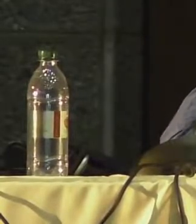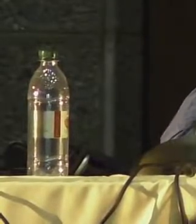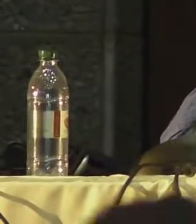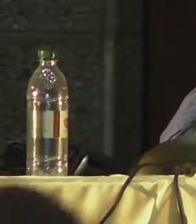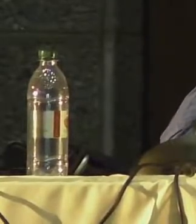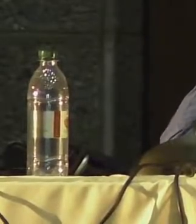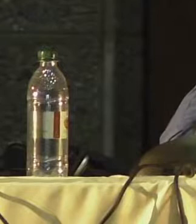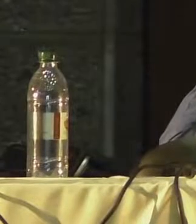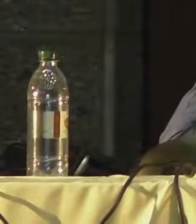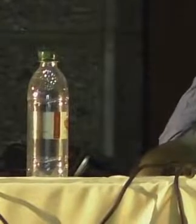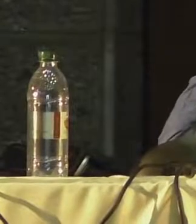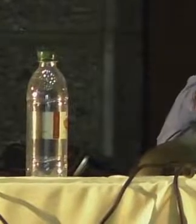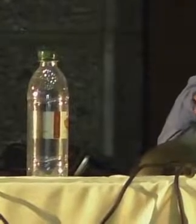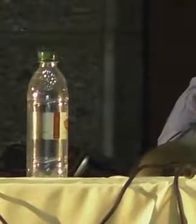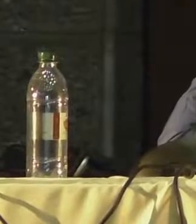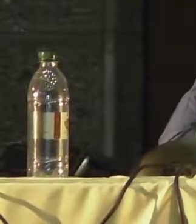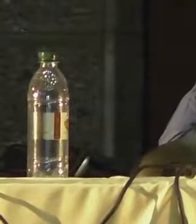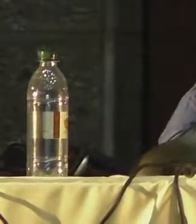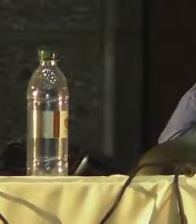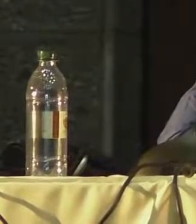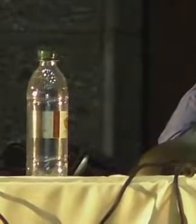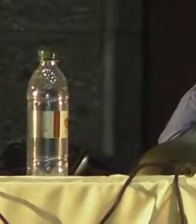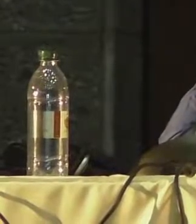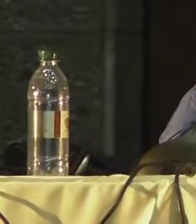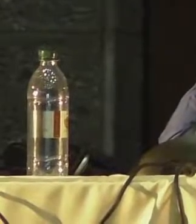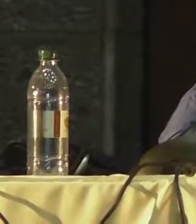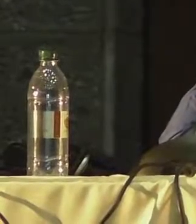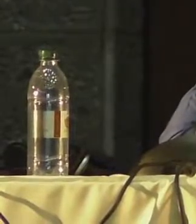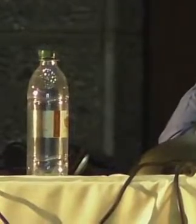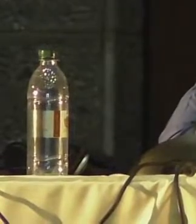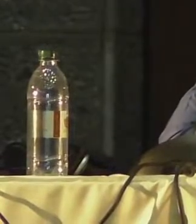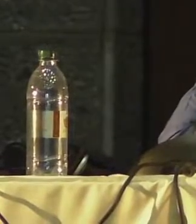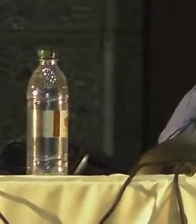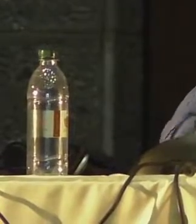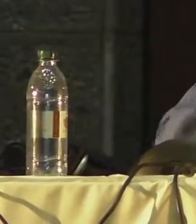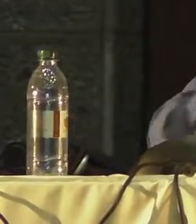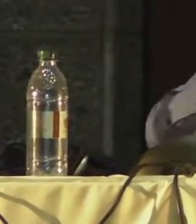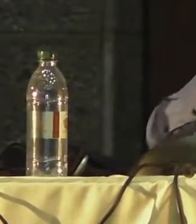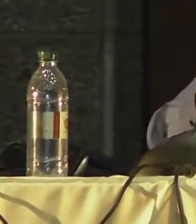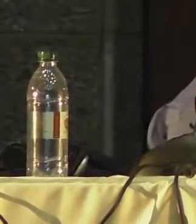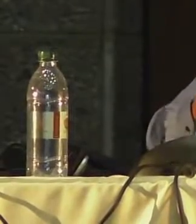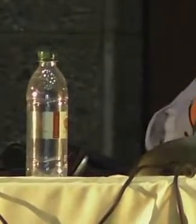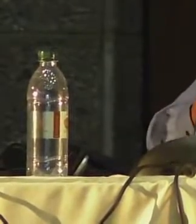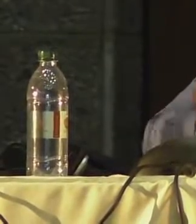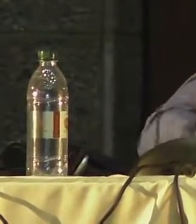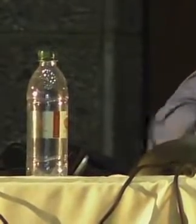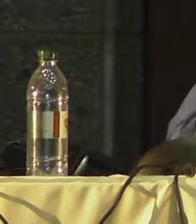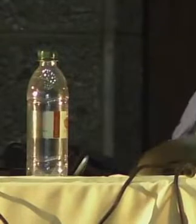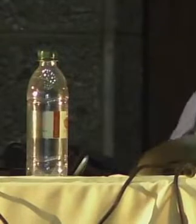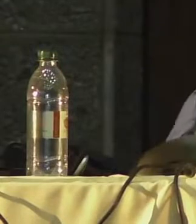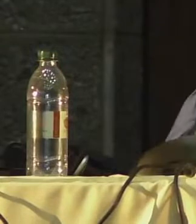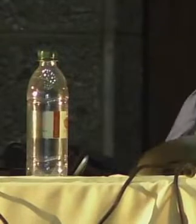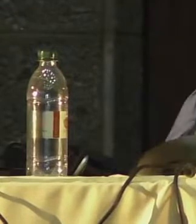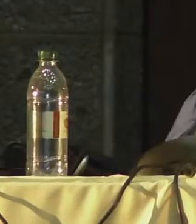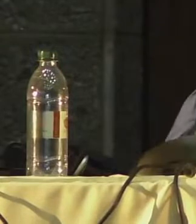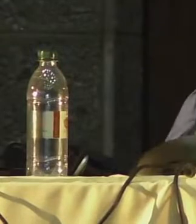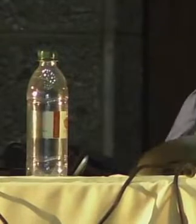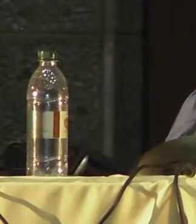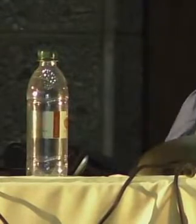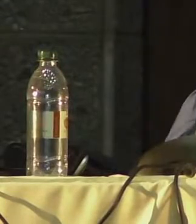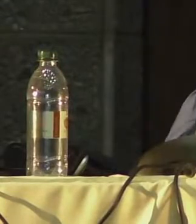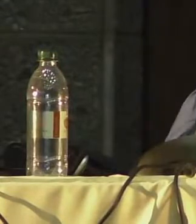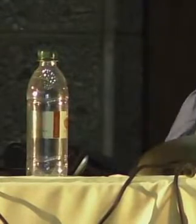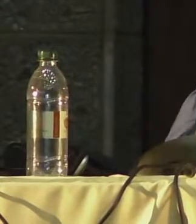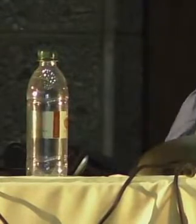the chairperson tables the committee report on the adjustment appropriation bill on the House